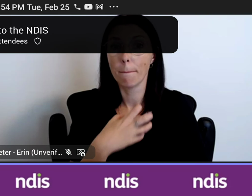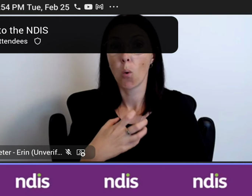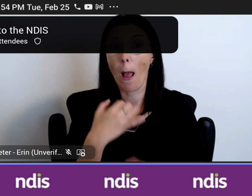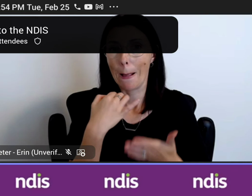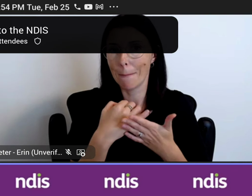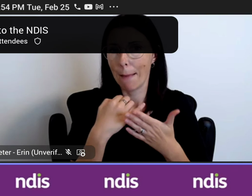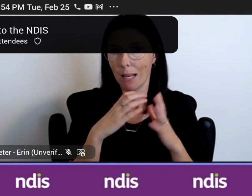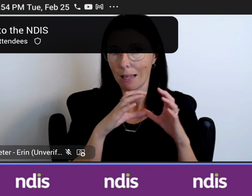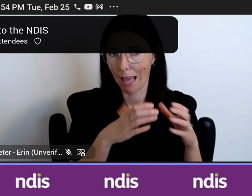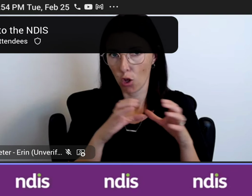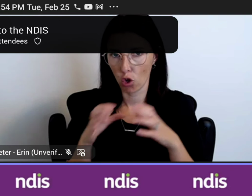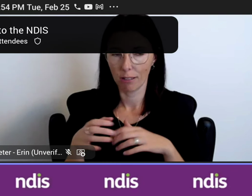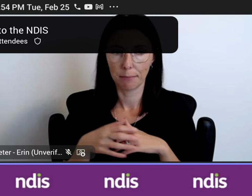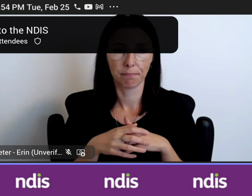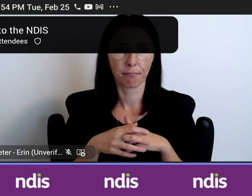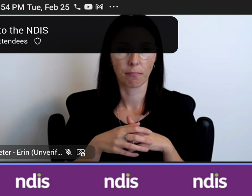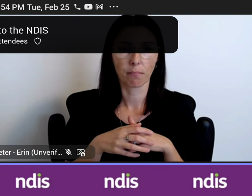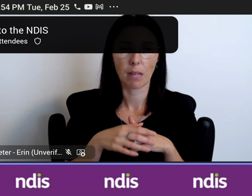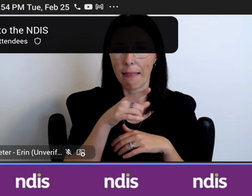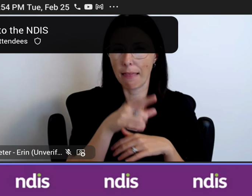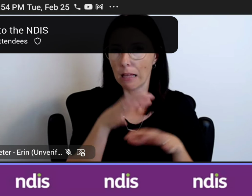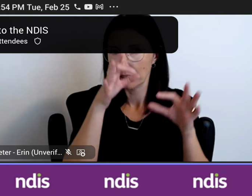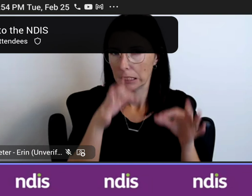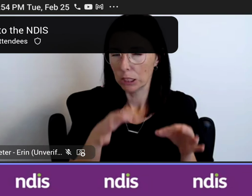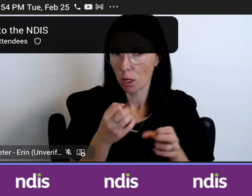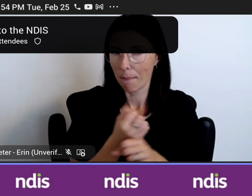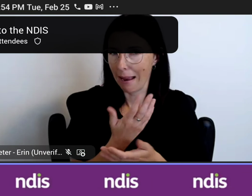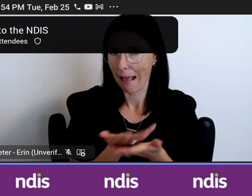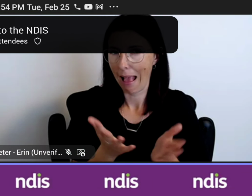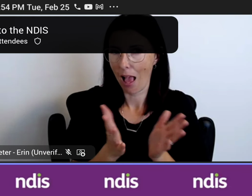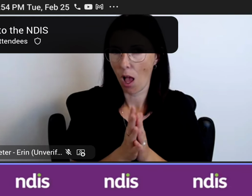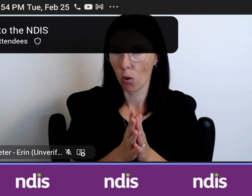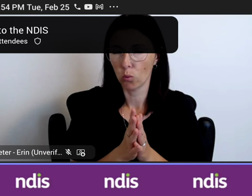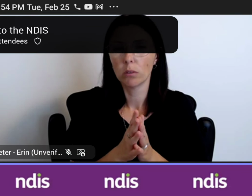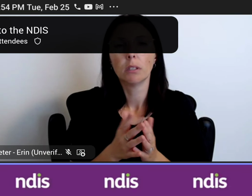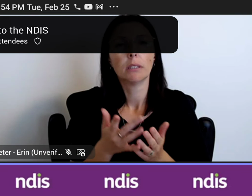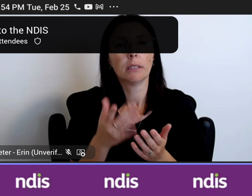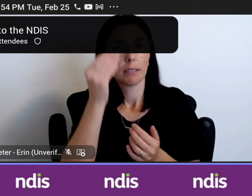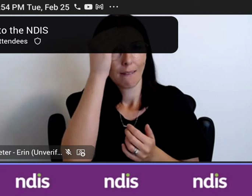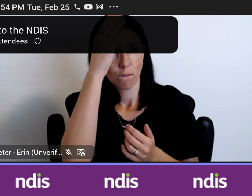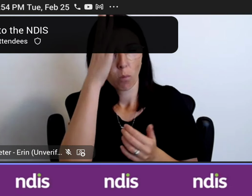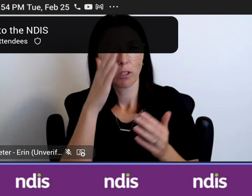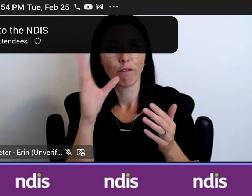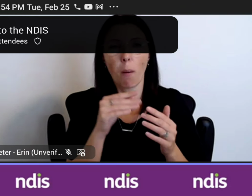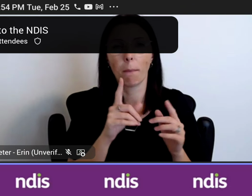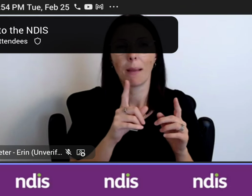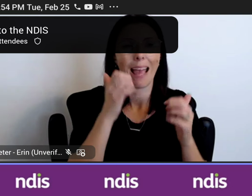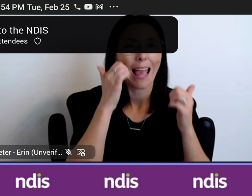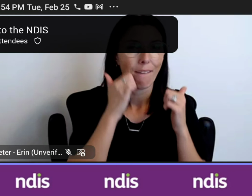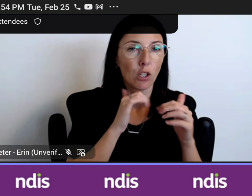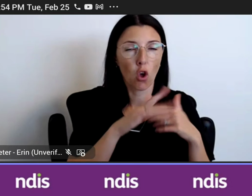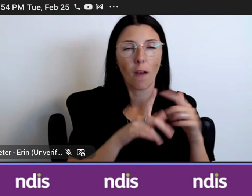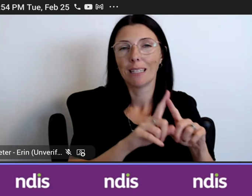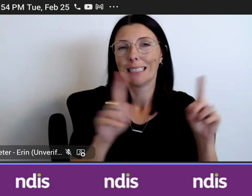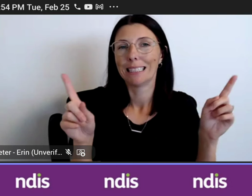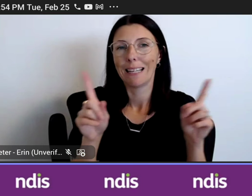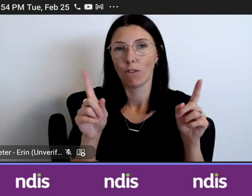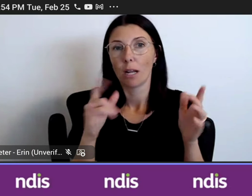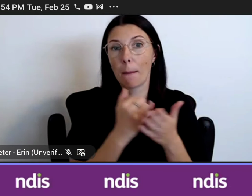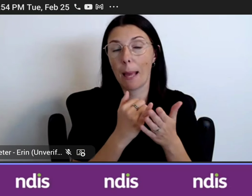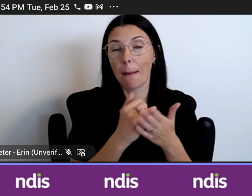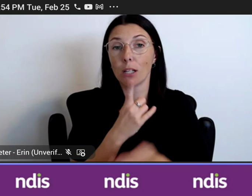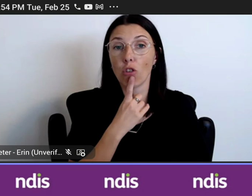impairment categories is informed by evidence about different impairment types and by how the participant experiences